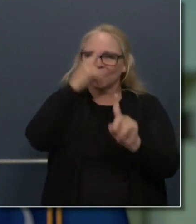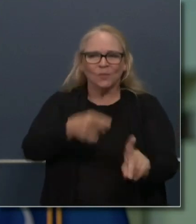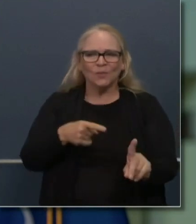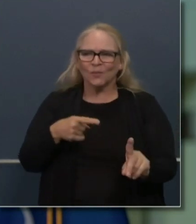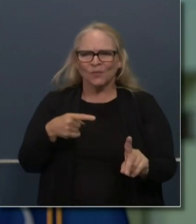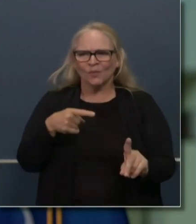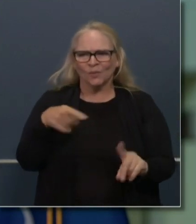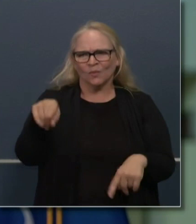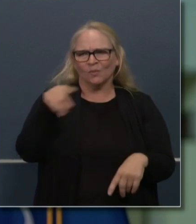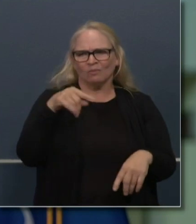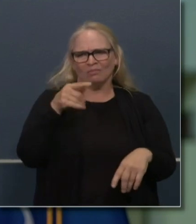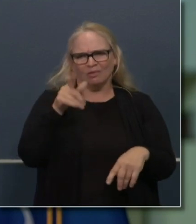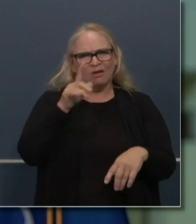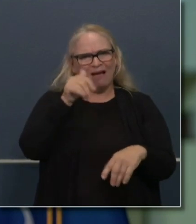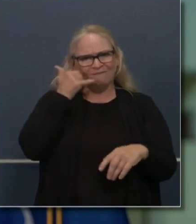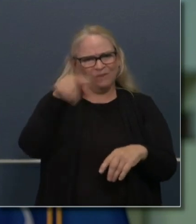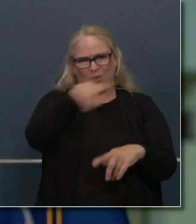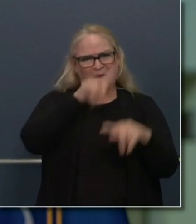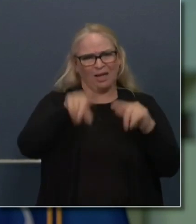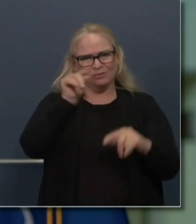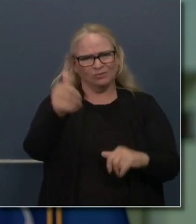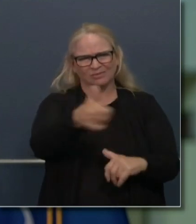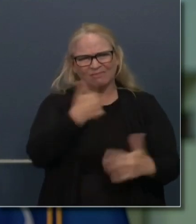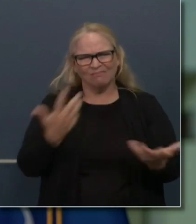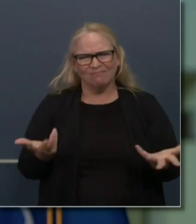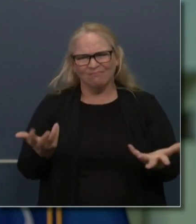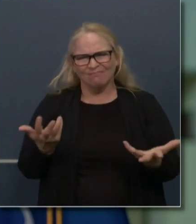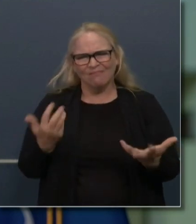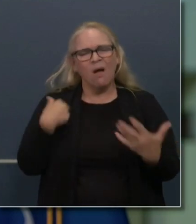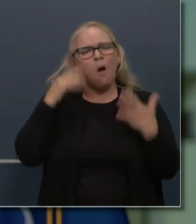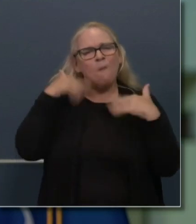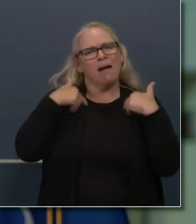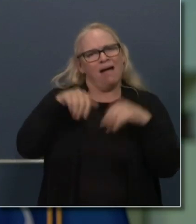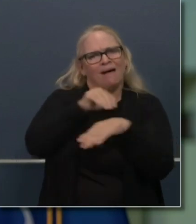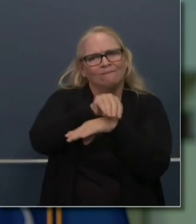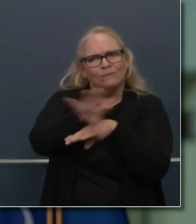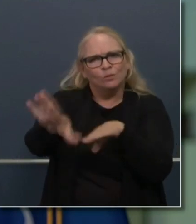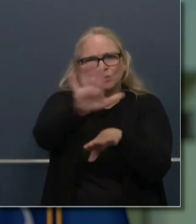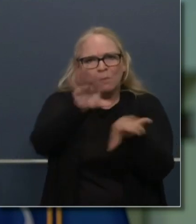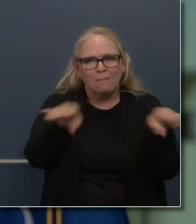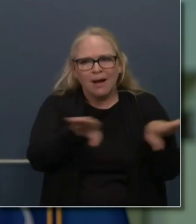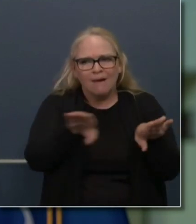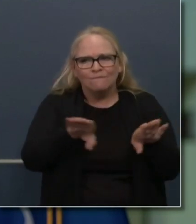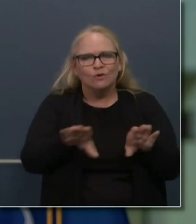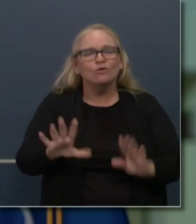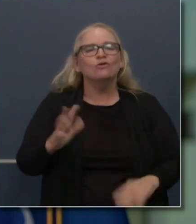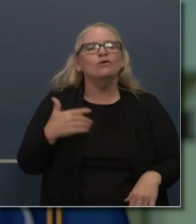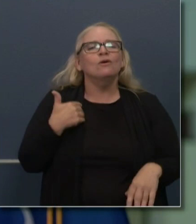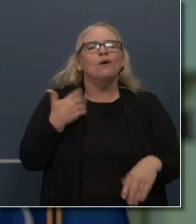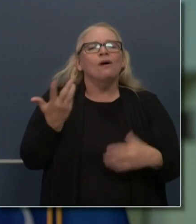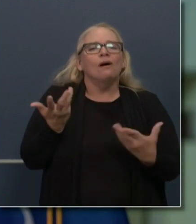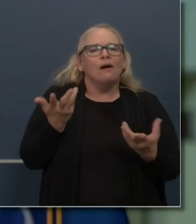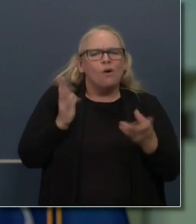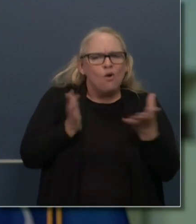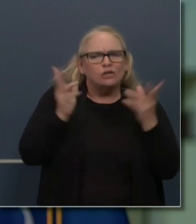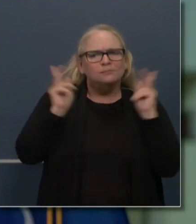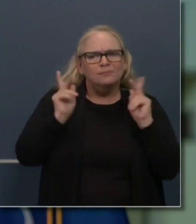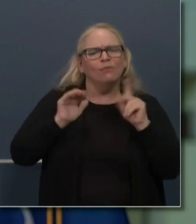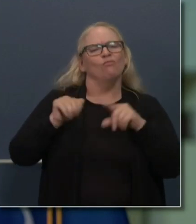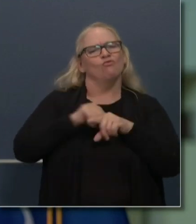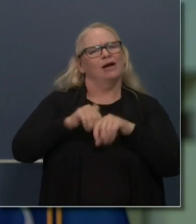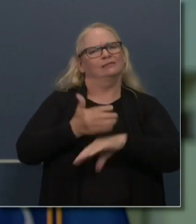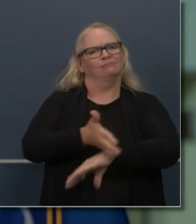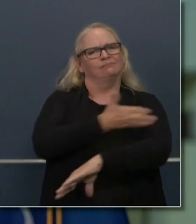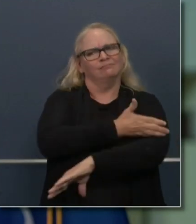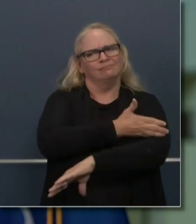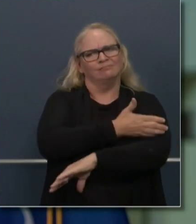influence a process and a behavior, and that's what today was about, encouraging people to practice some more personal responsibility along the lines that